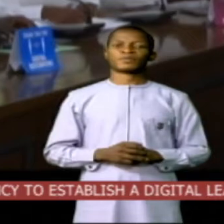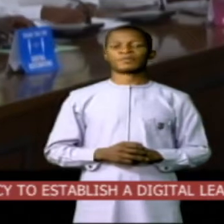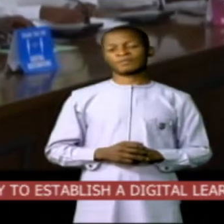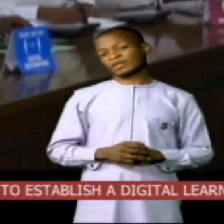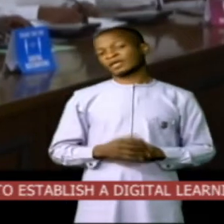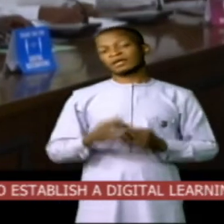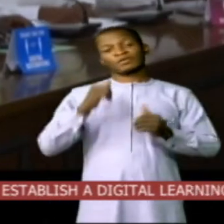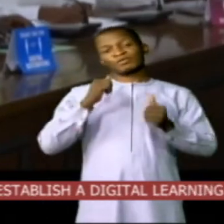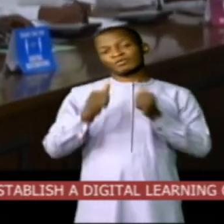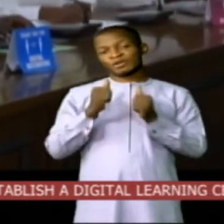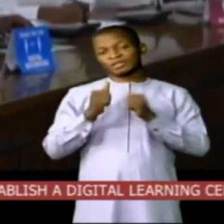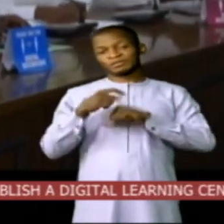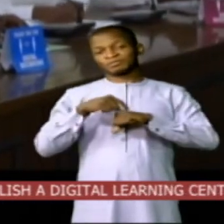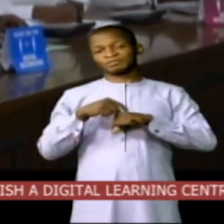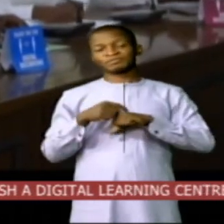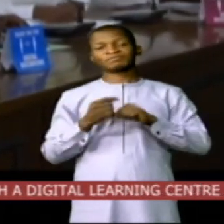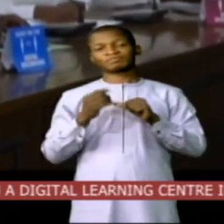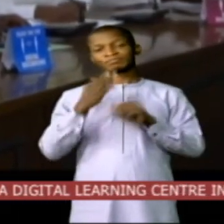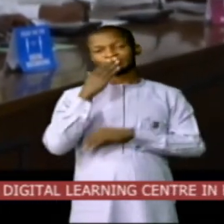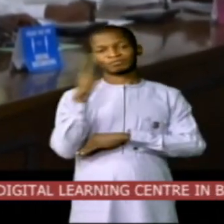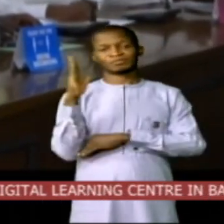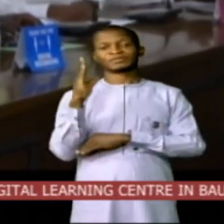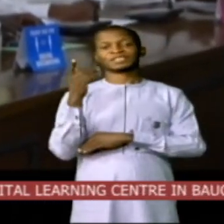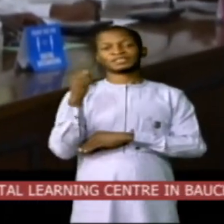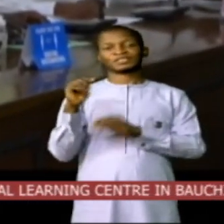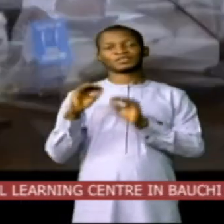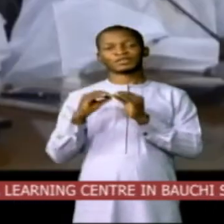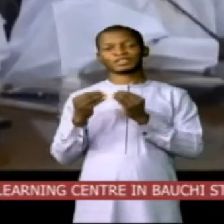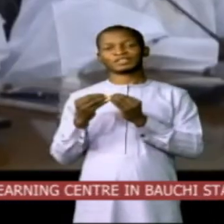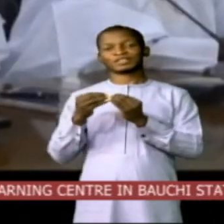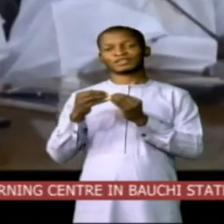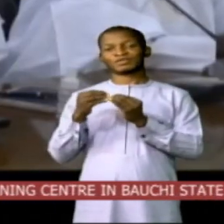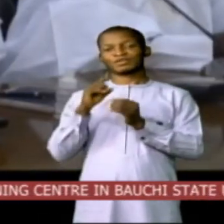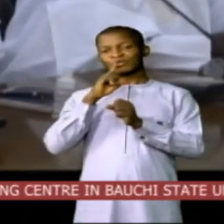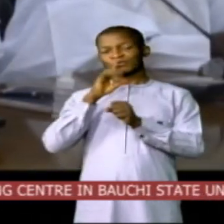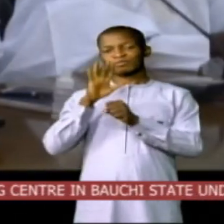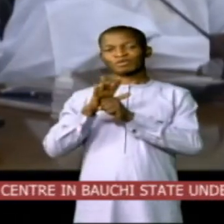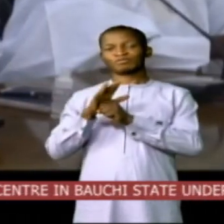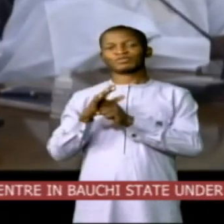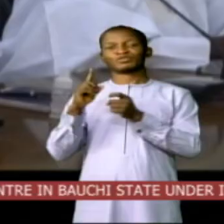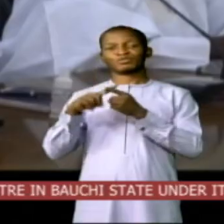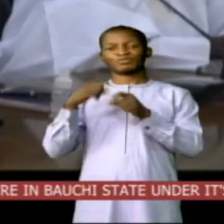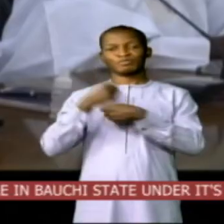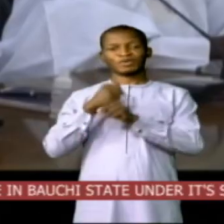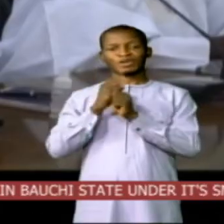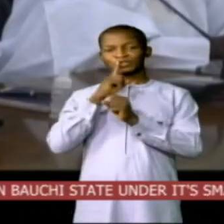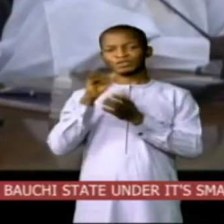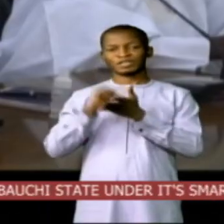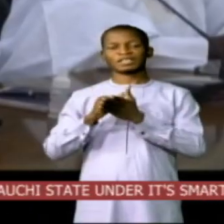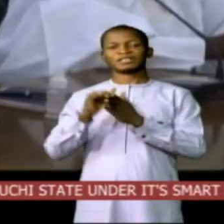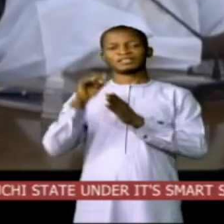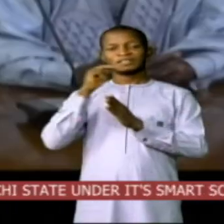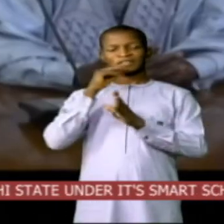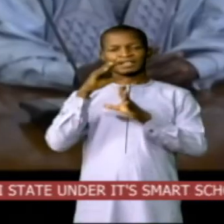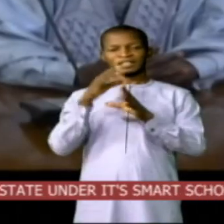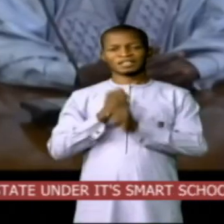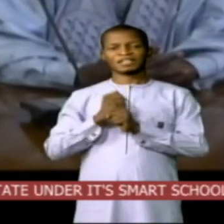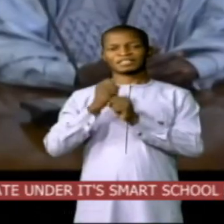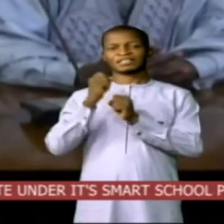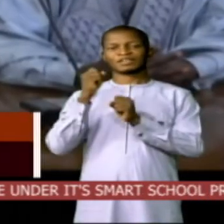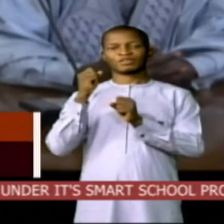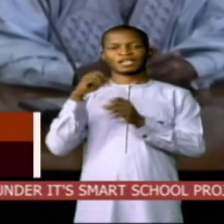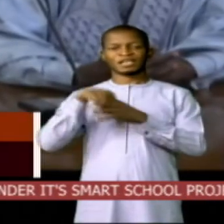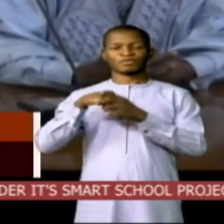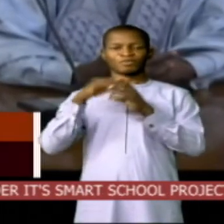Wu Chan Chang, who pledges his agency's commitment towards ensuring Nigeria attains enviable standard in quality education